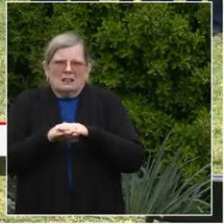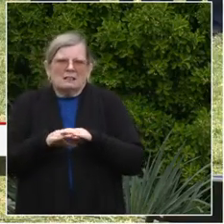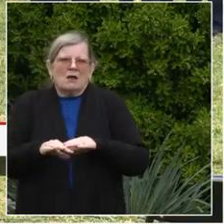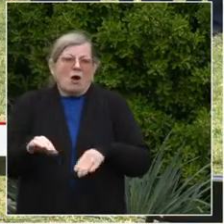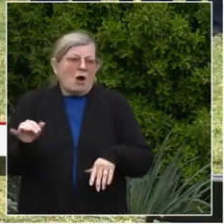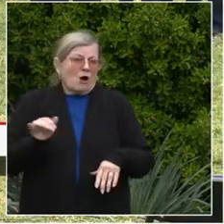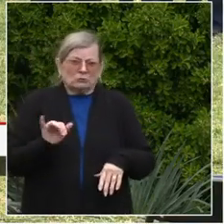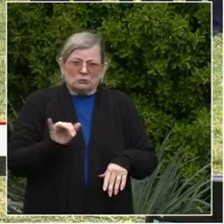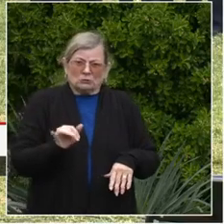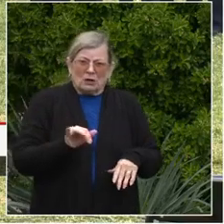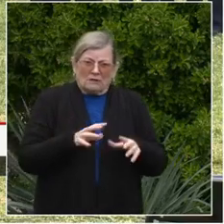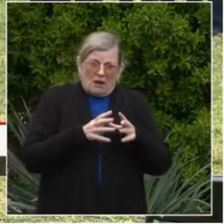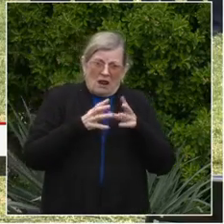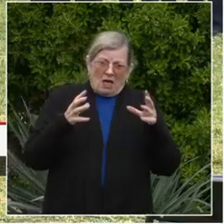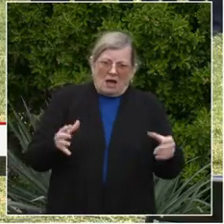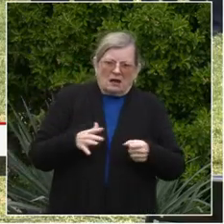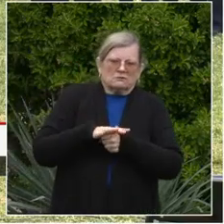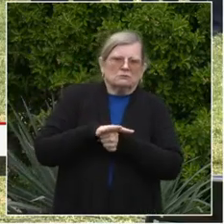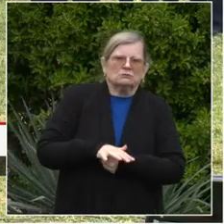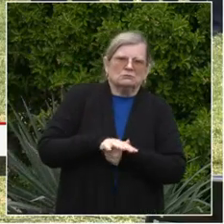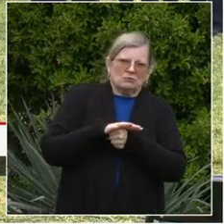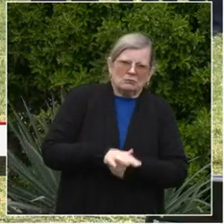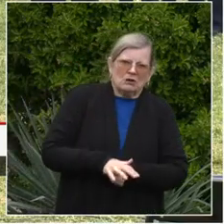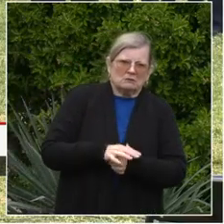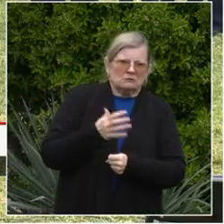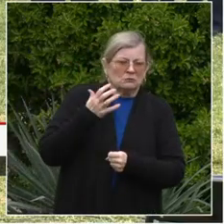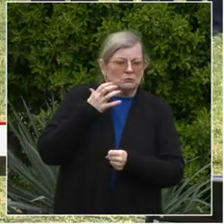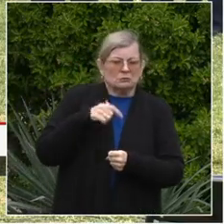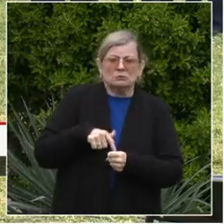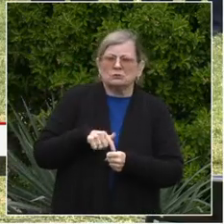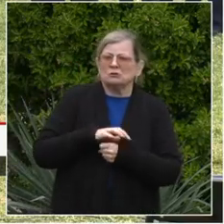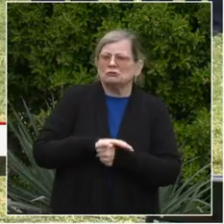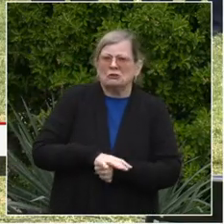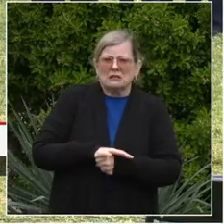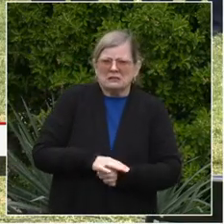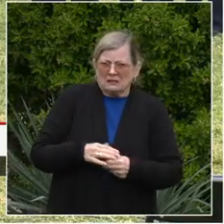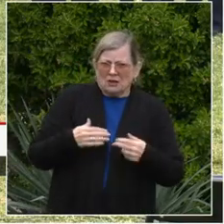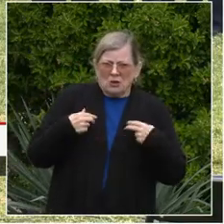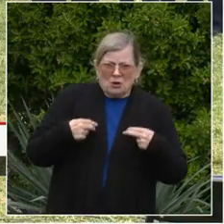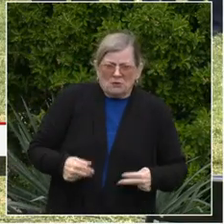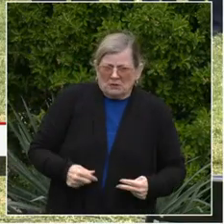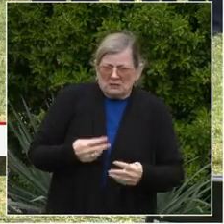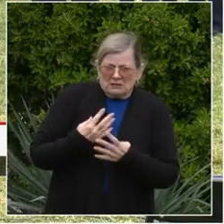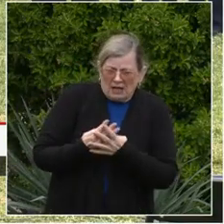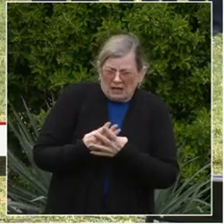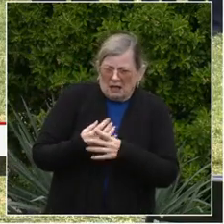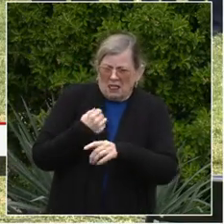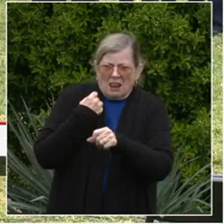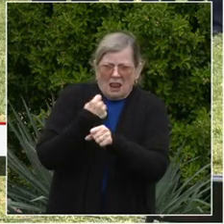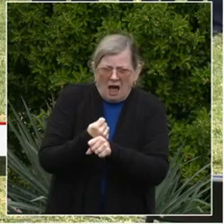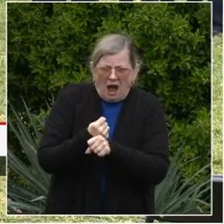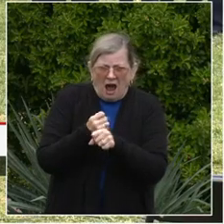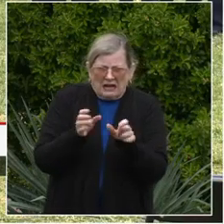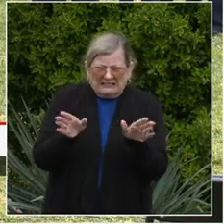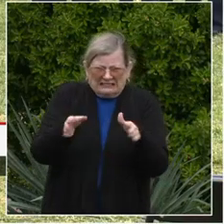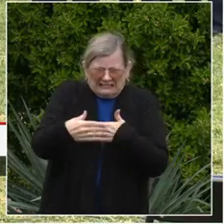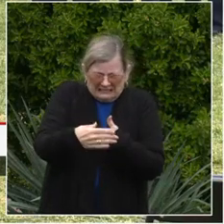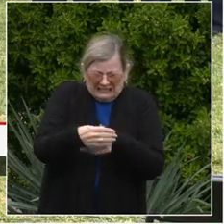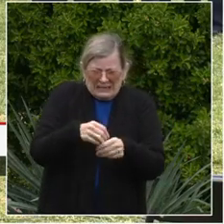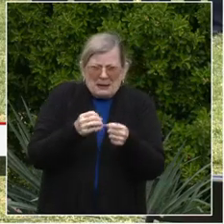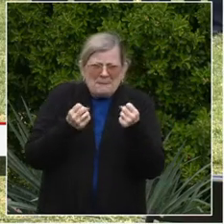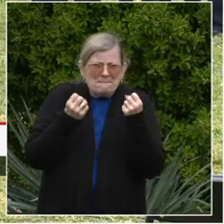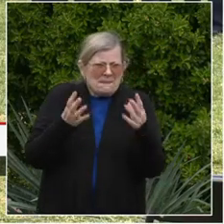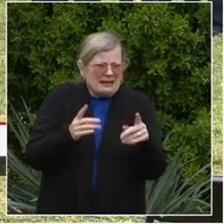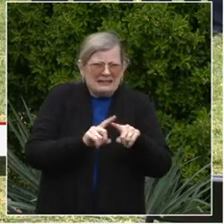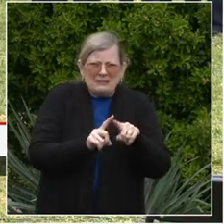The strain being human beings being in a locked facility, restricted in a lot of ways from activity